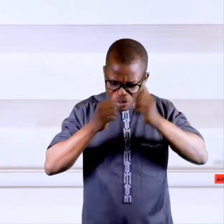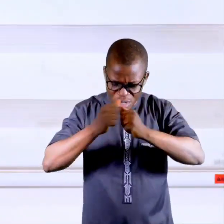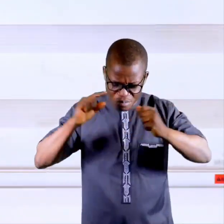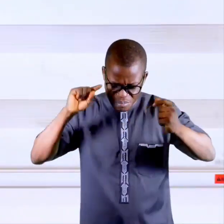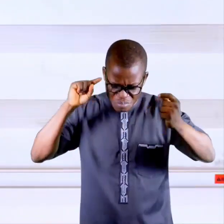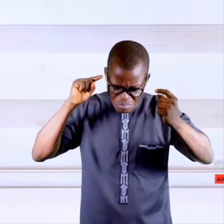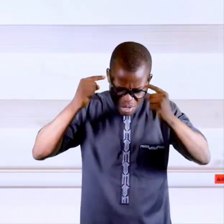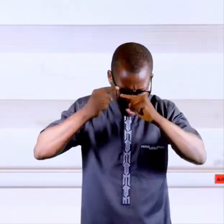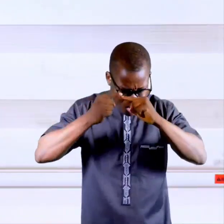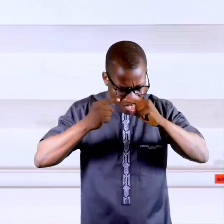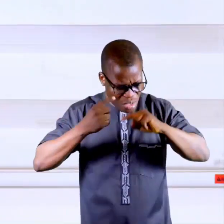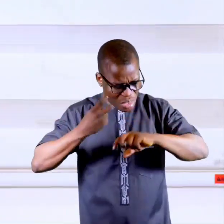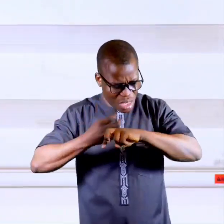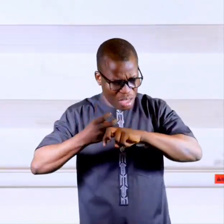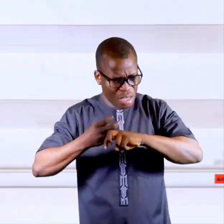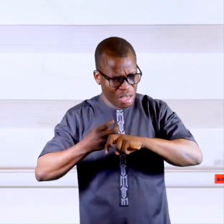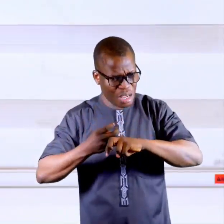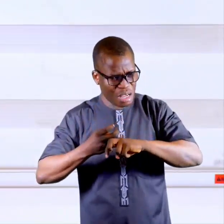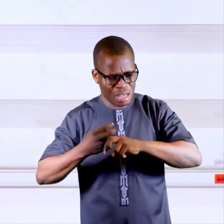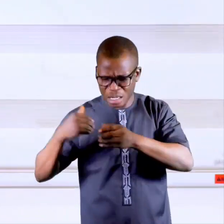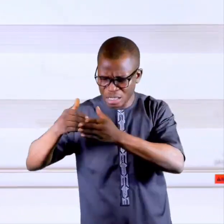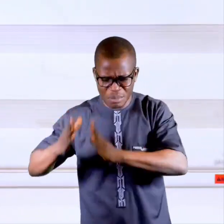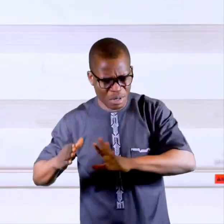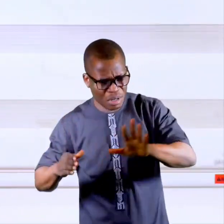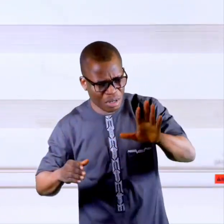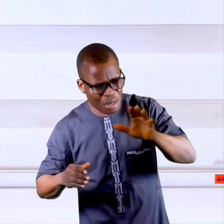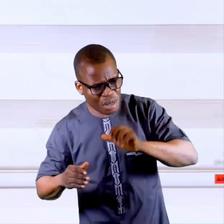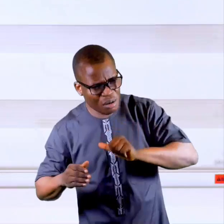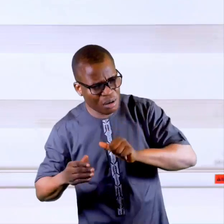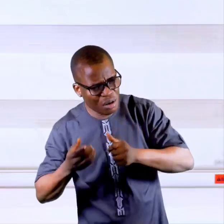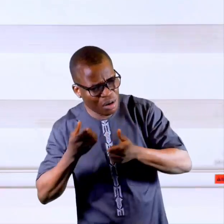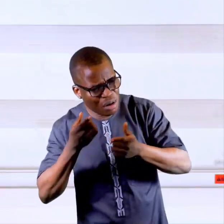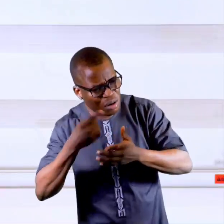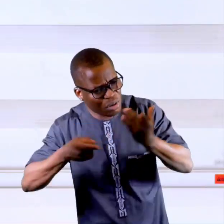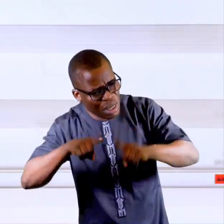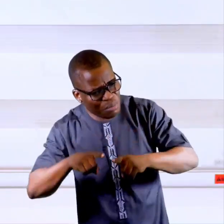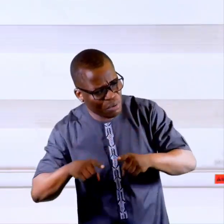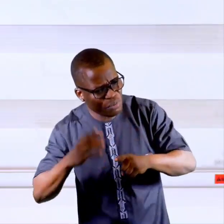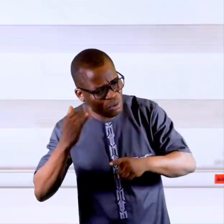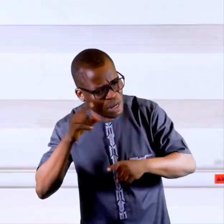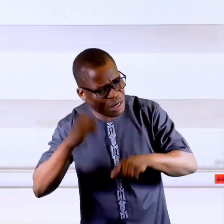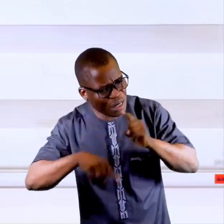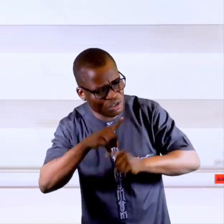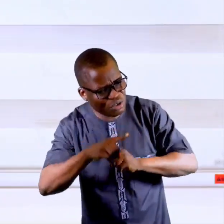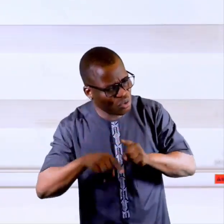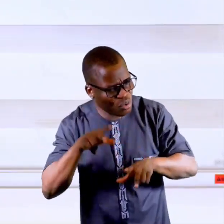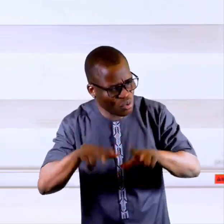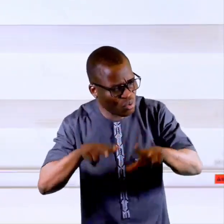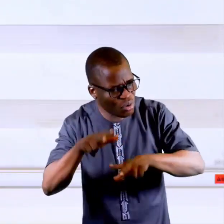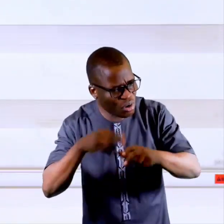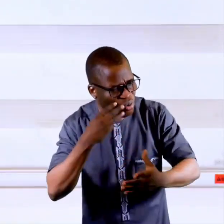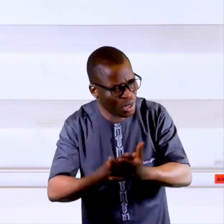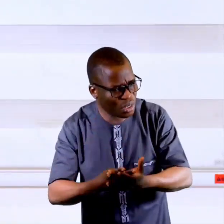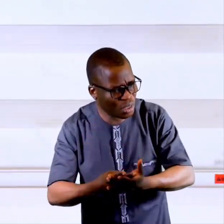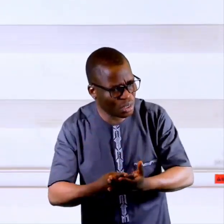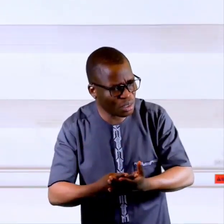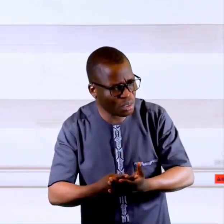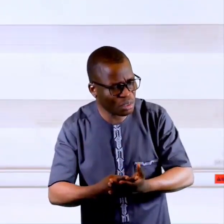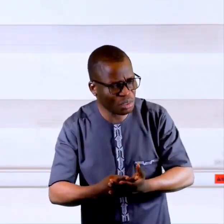difficulty. So the neighbor called the little girl and said, "What is your problem? Why can't you bend and carry your